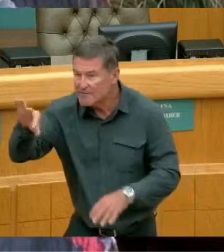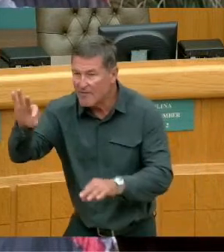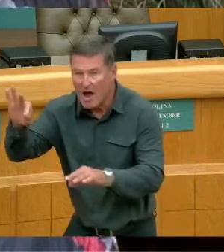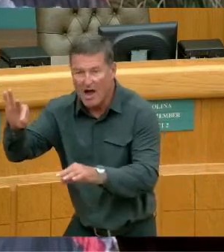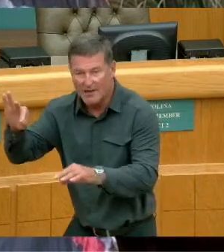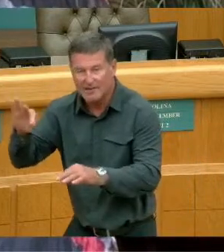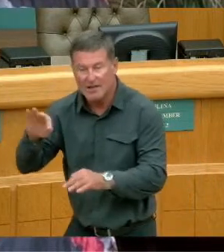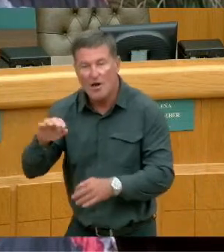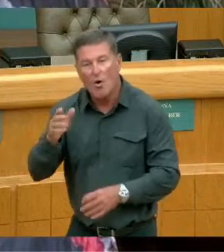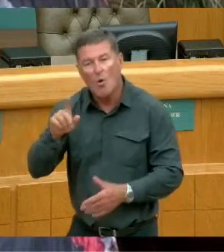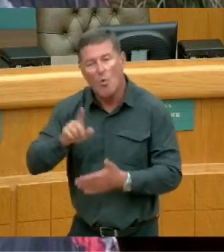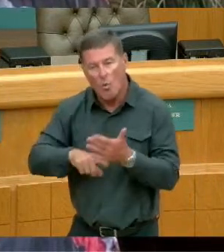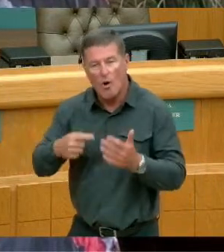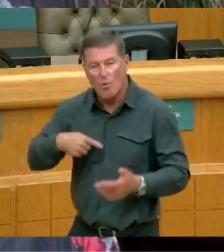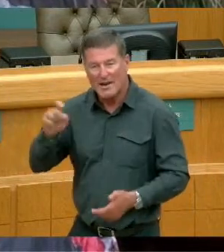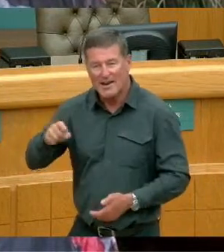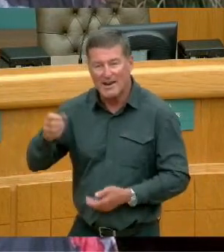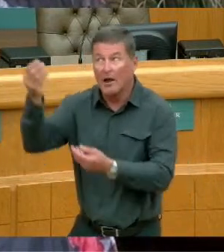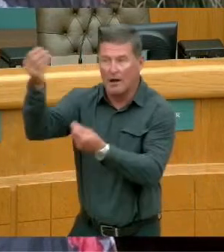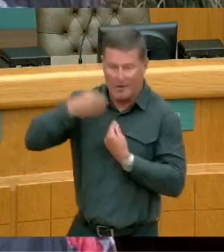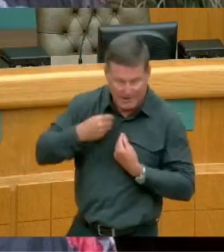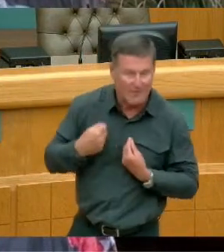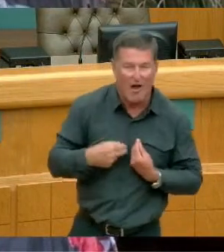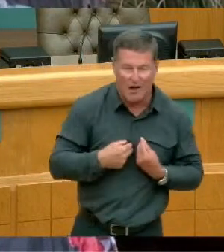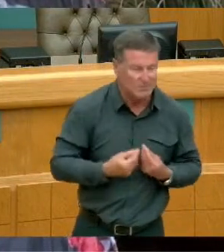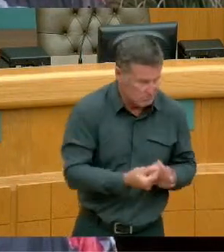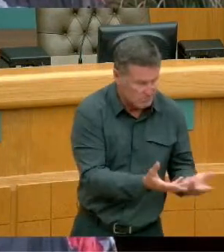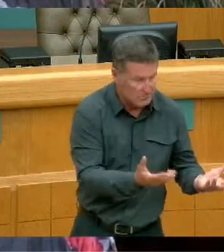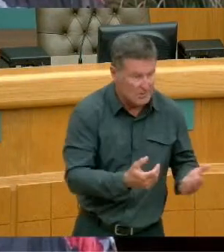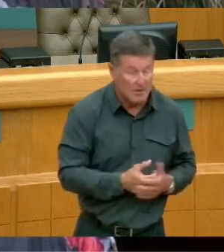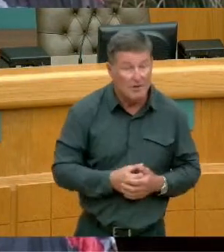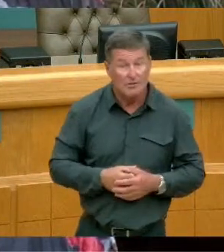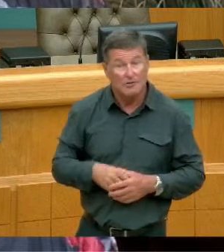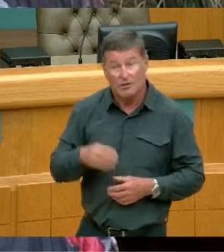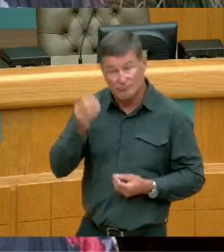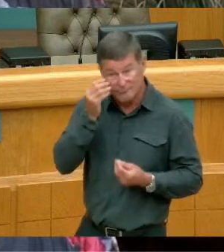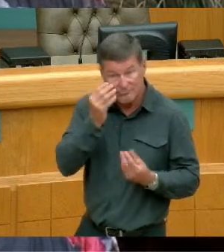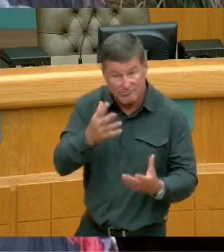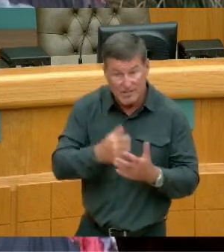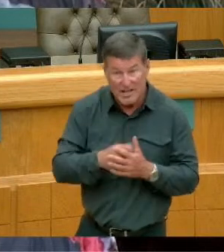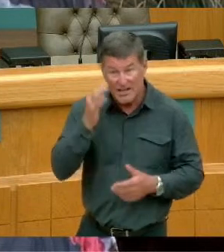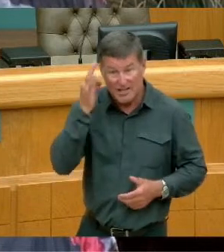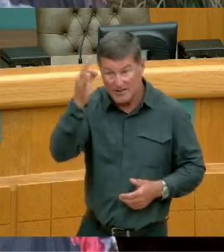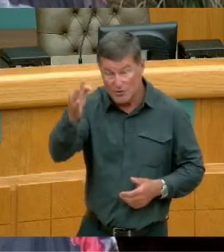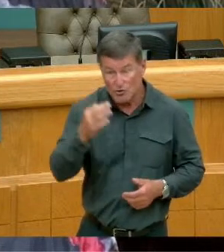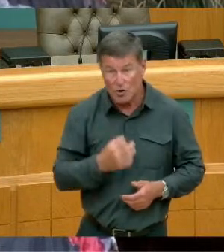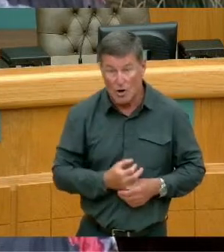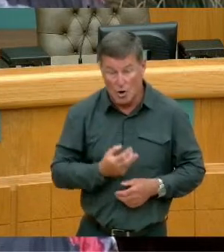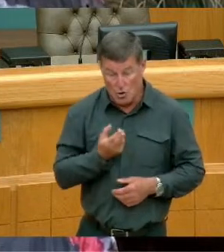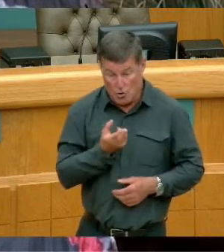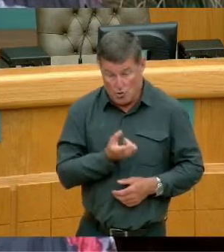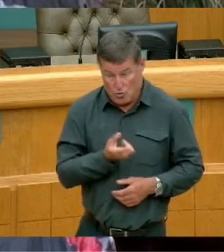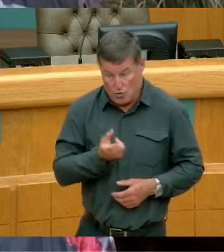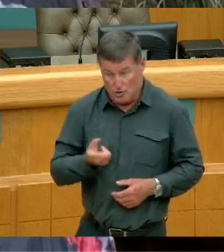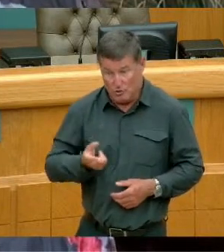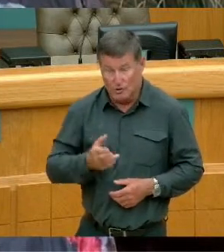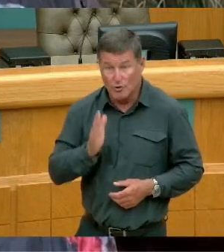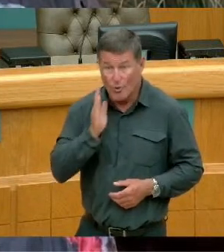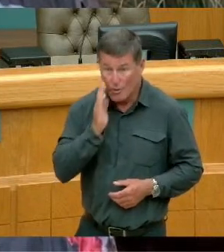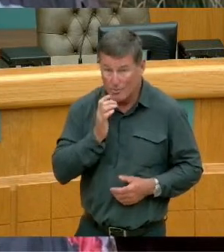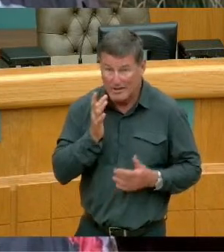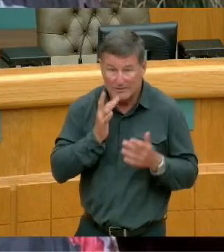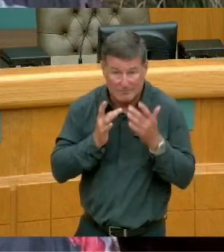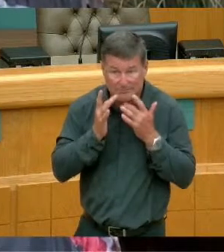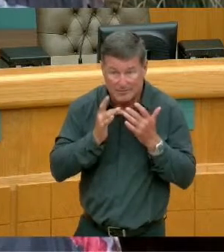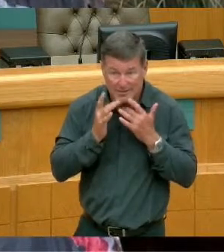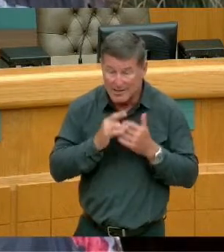But what I want to also mention is that these resources will probably continue to be in short supply. And so I want to say this truly, and I